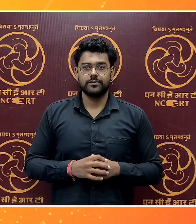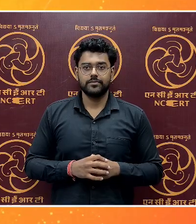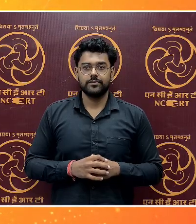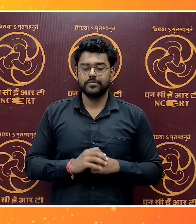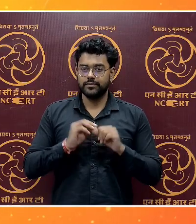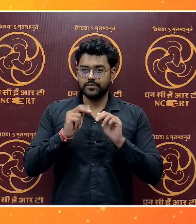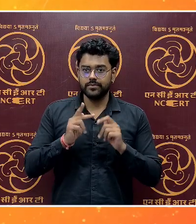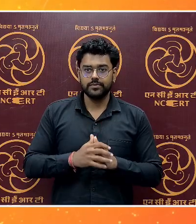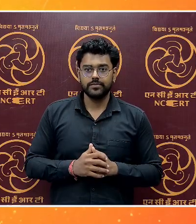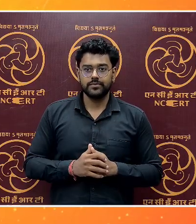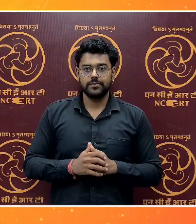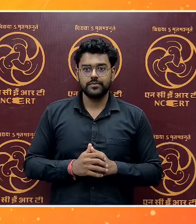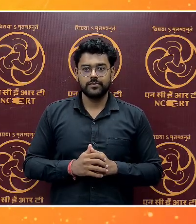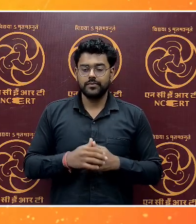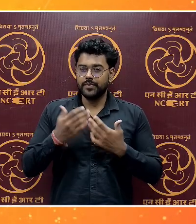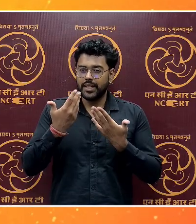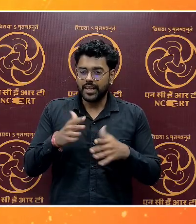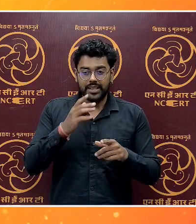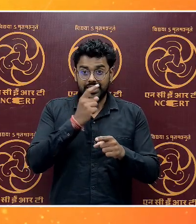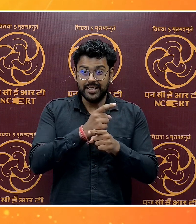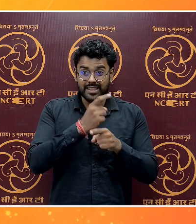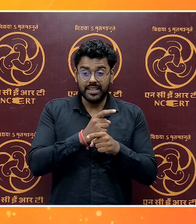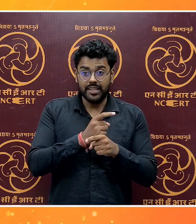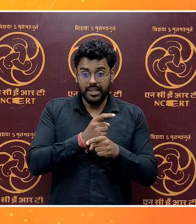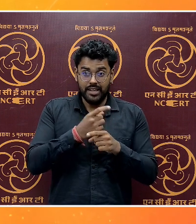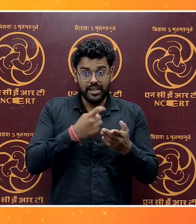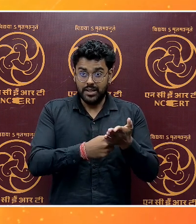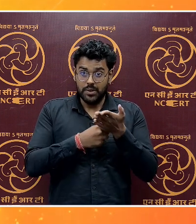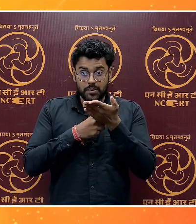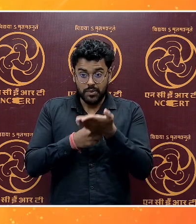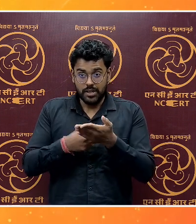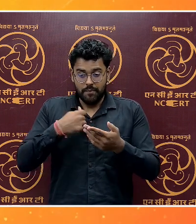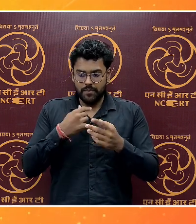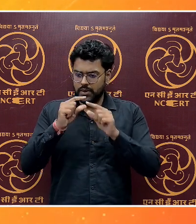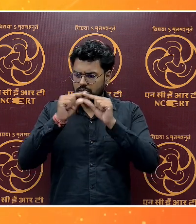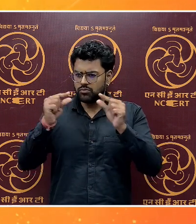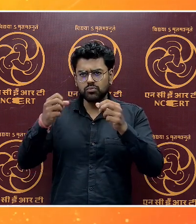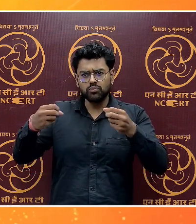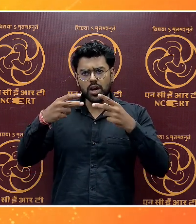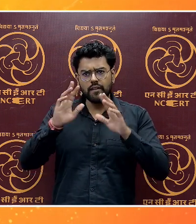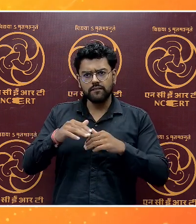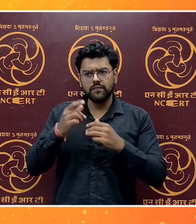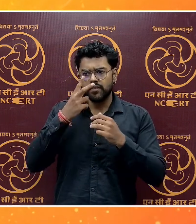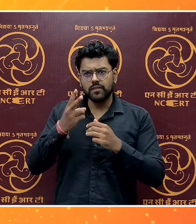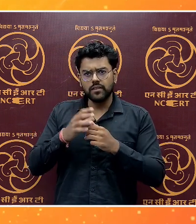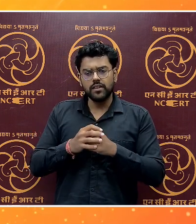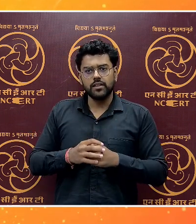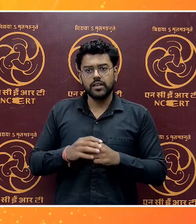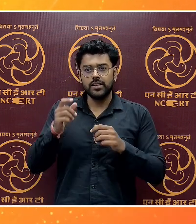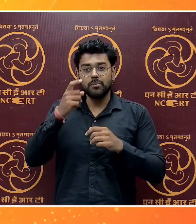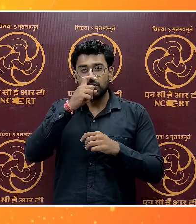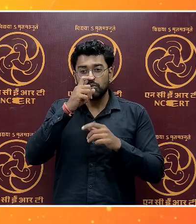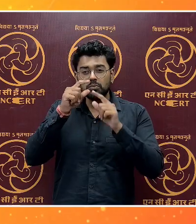Yeah. As soon as any teacher request to onboard in my school, I will get a notification here. If you see new bell notification will be